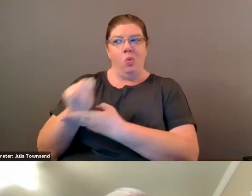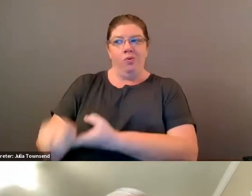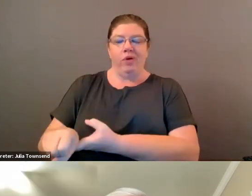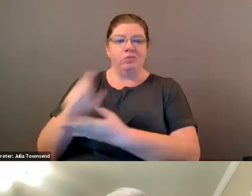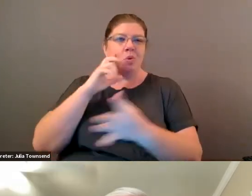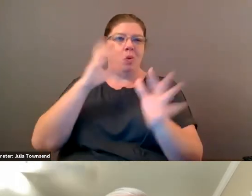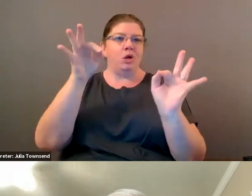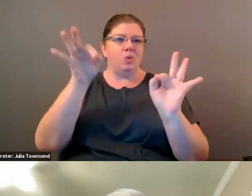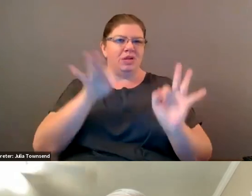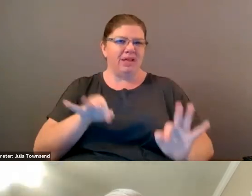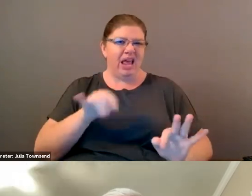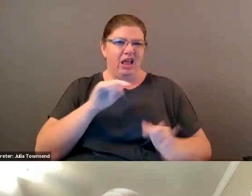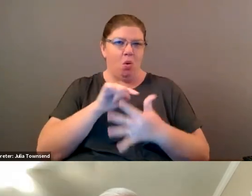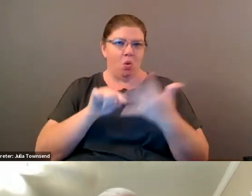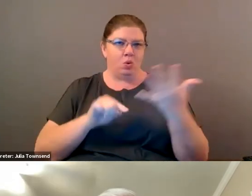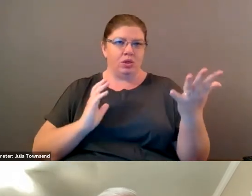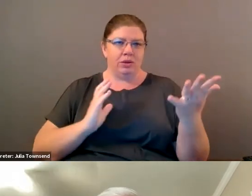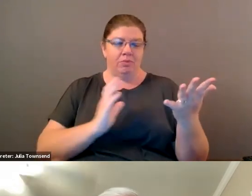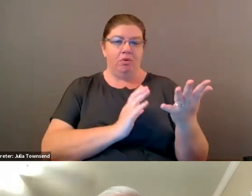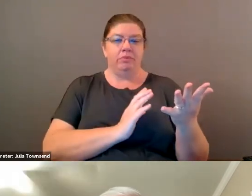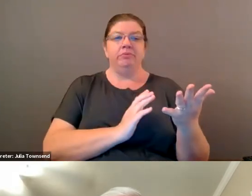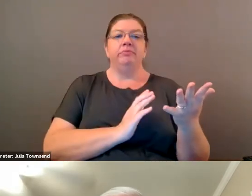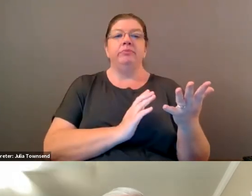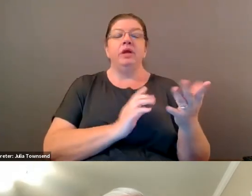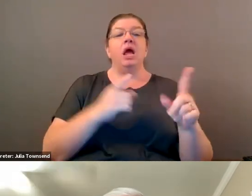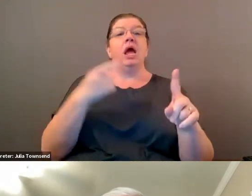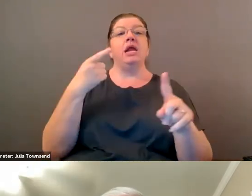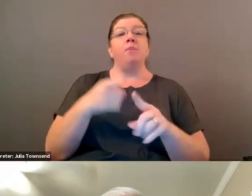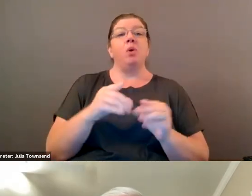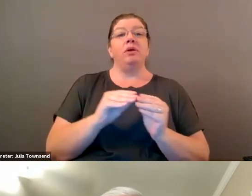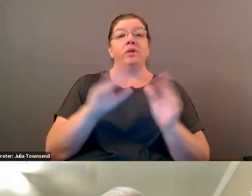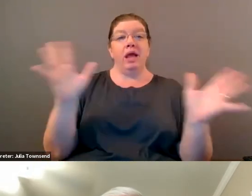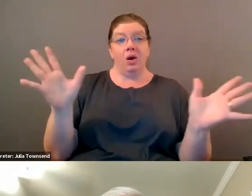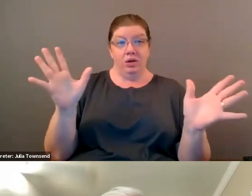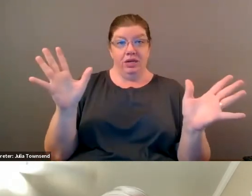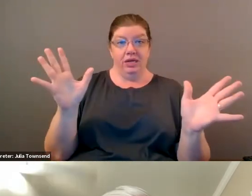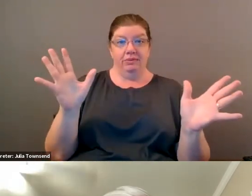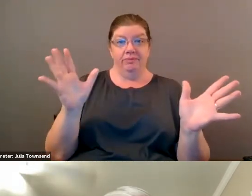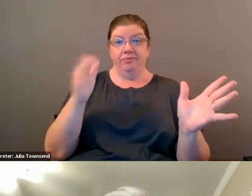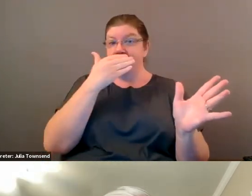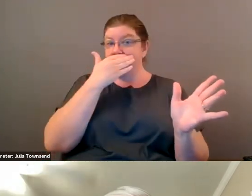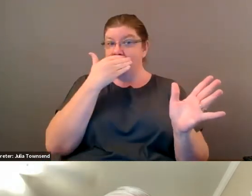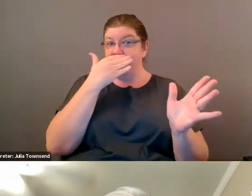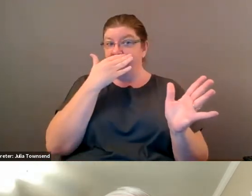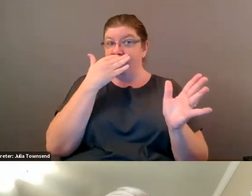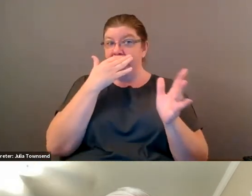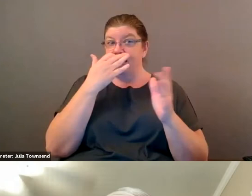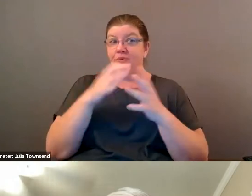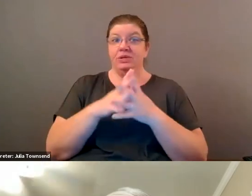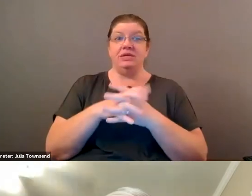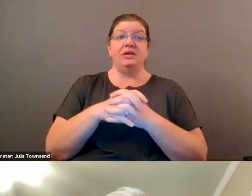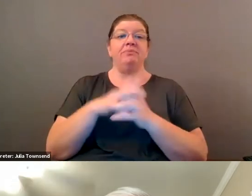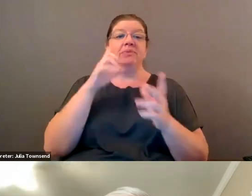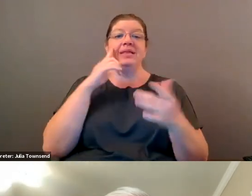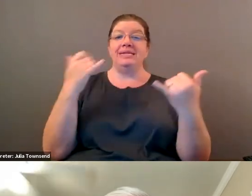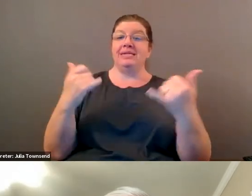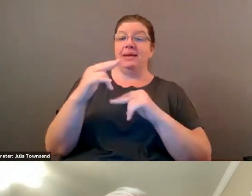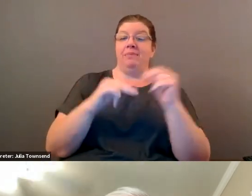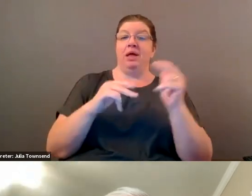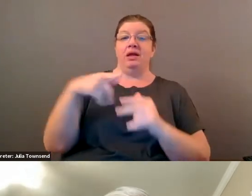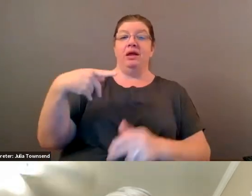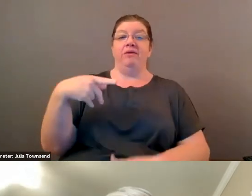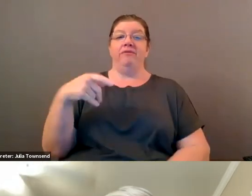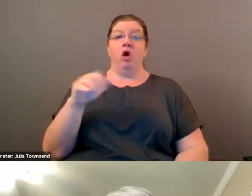explain those to the board. And a point of clarity, the existing main building at Parma